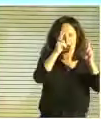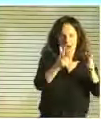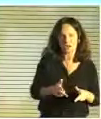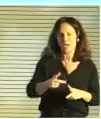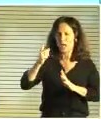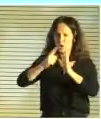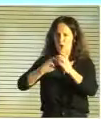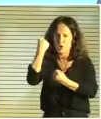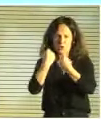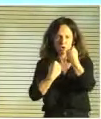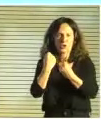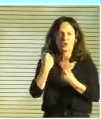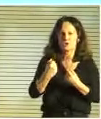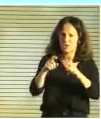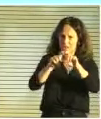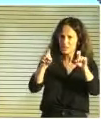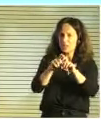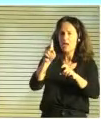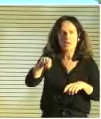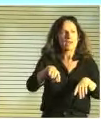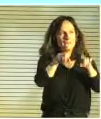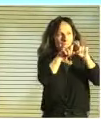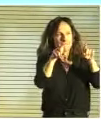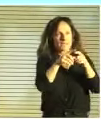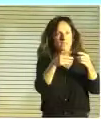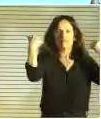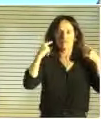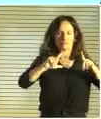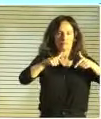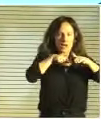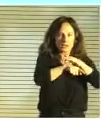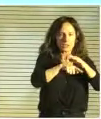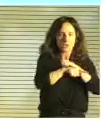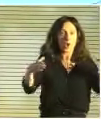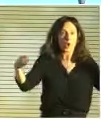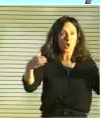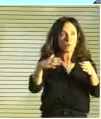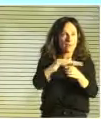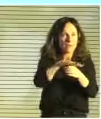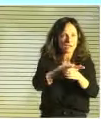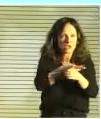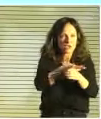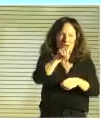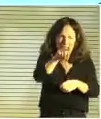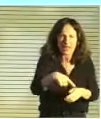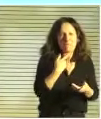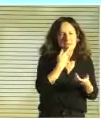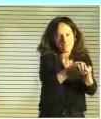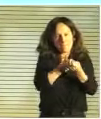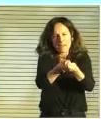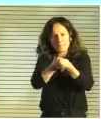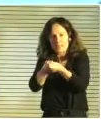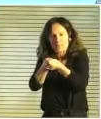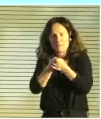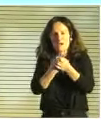management, you need the local communities, and so on. And it will work when you have a plan